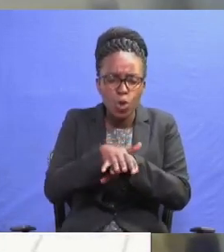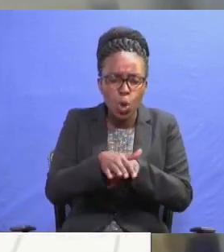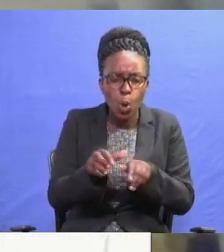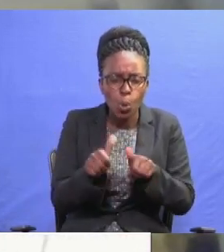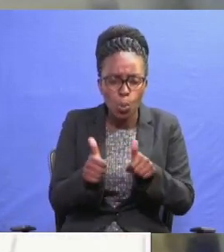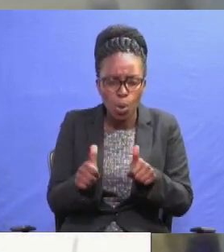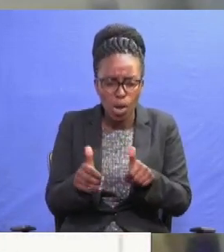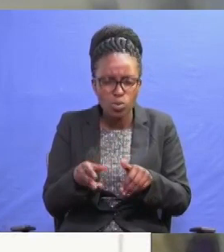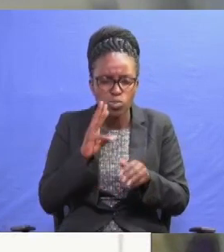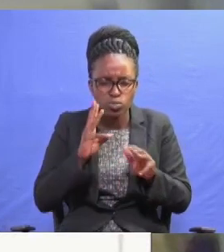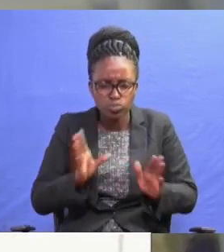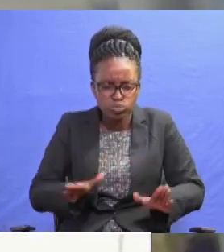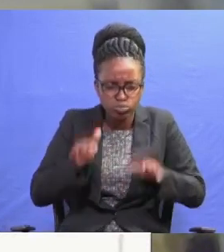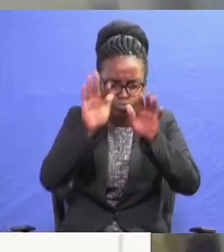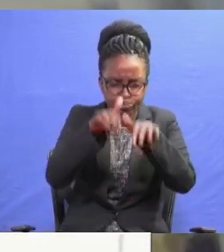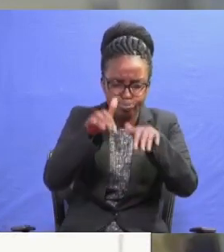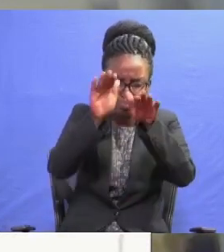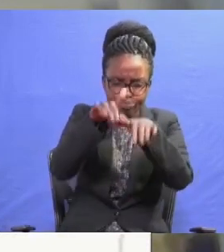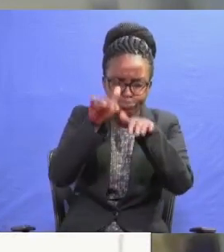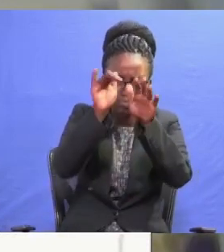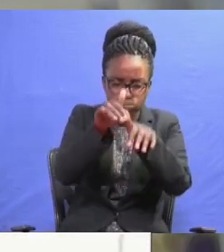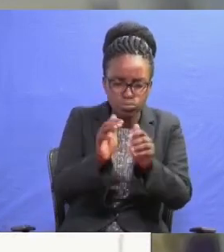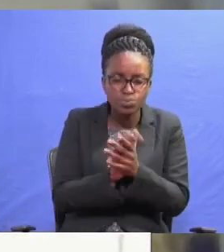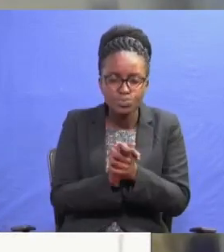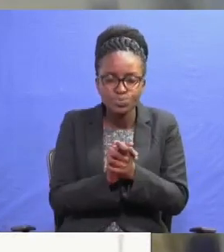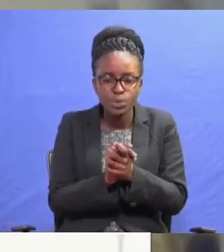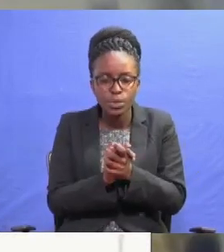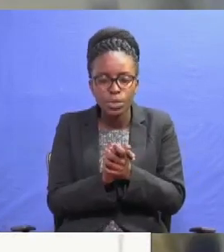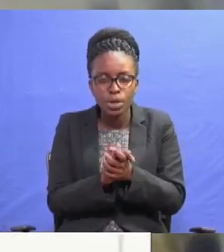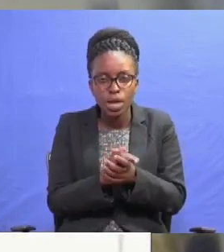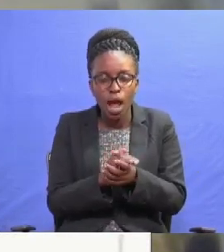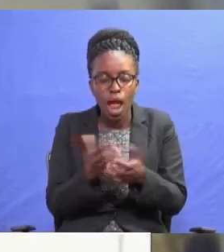lakes. So what we are experiencing now is